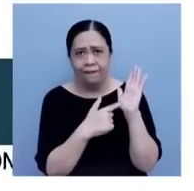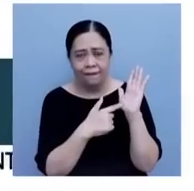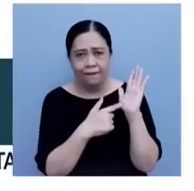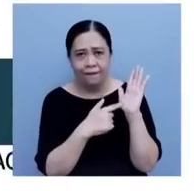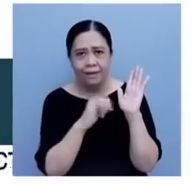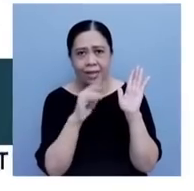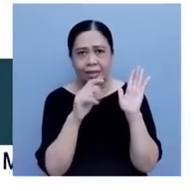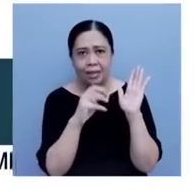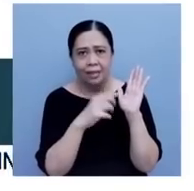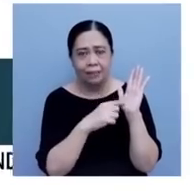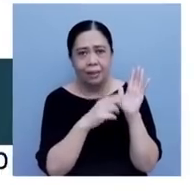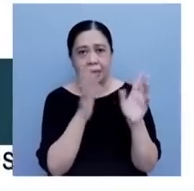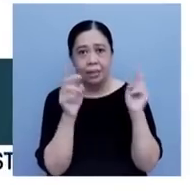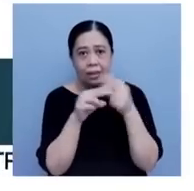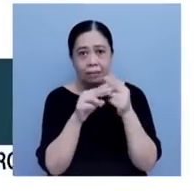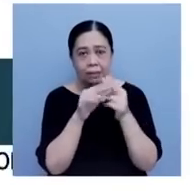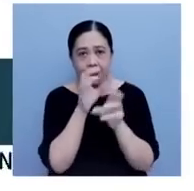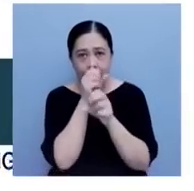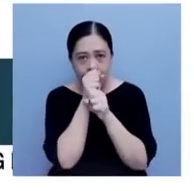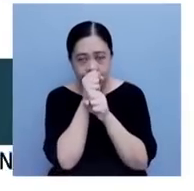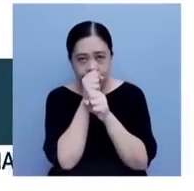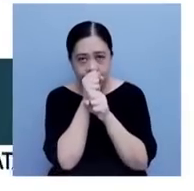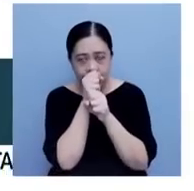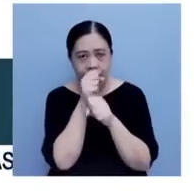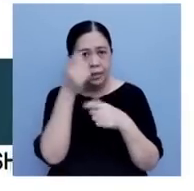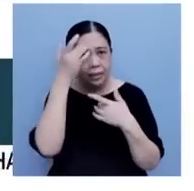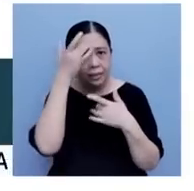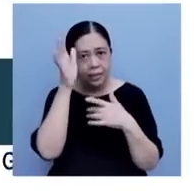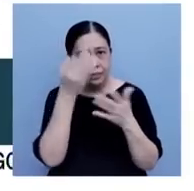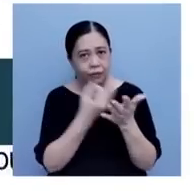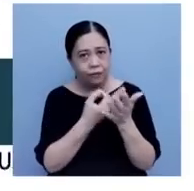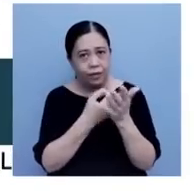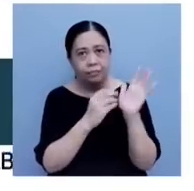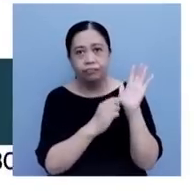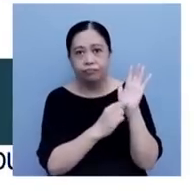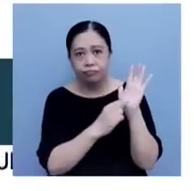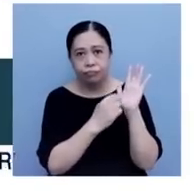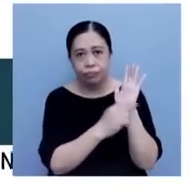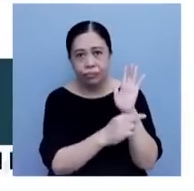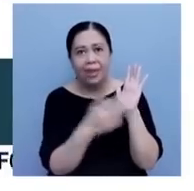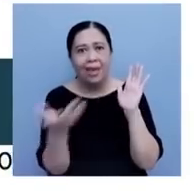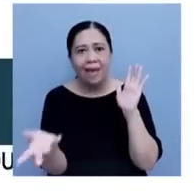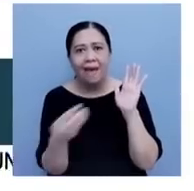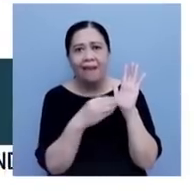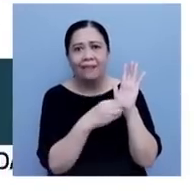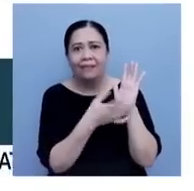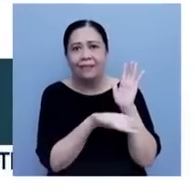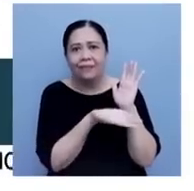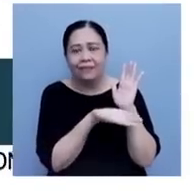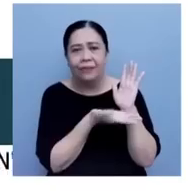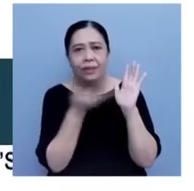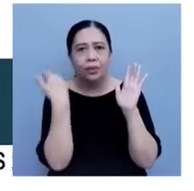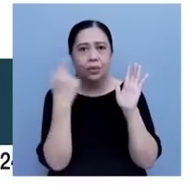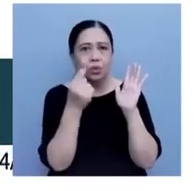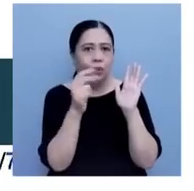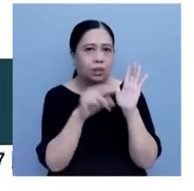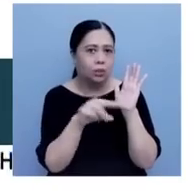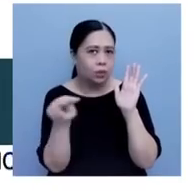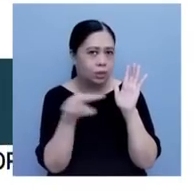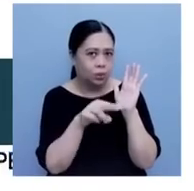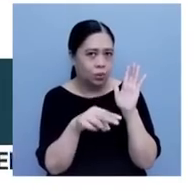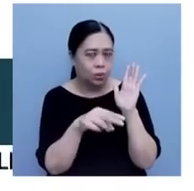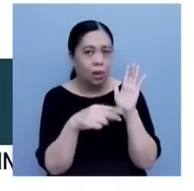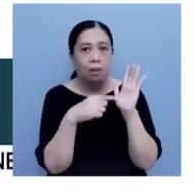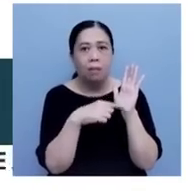item which is confidential and intelligence funds, already existed in 2022, but